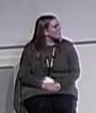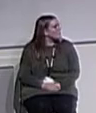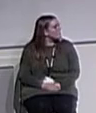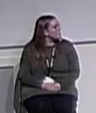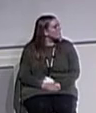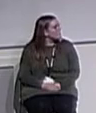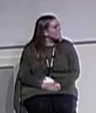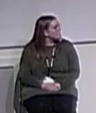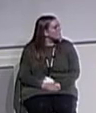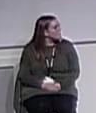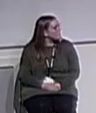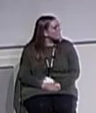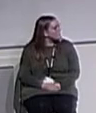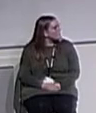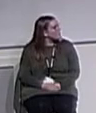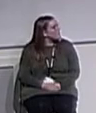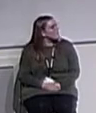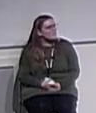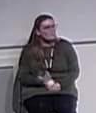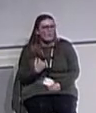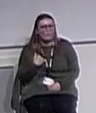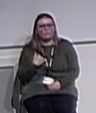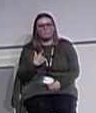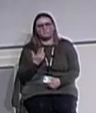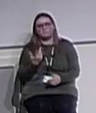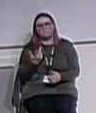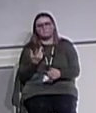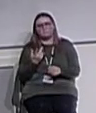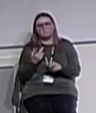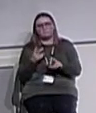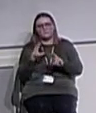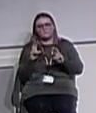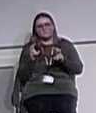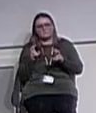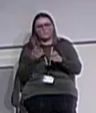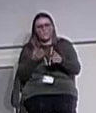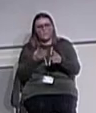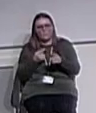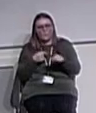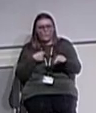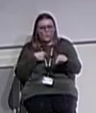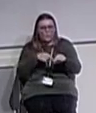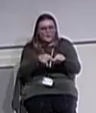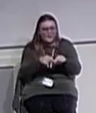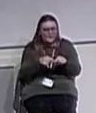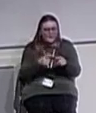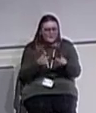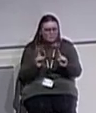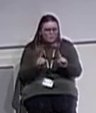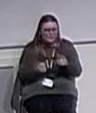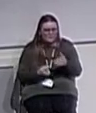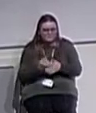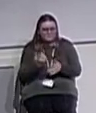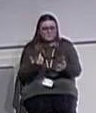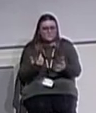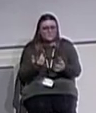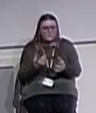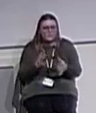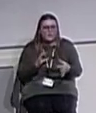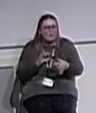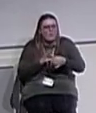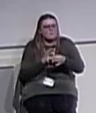So just to finish off then, a typical week when you're here. People often want to know about contact